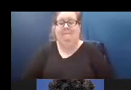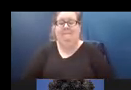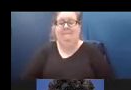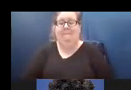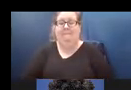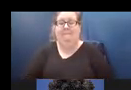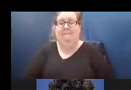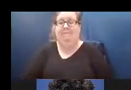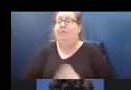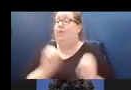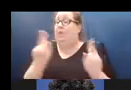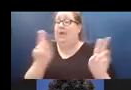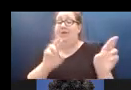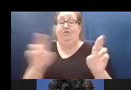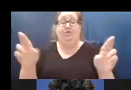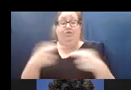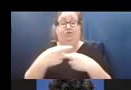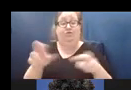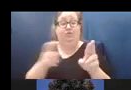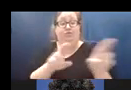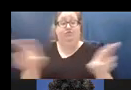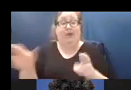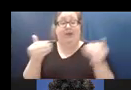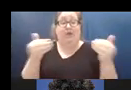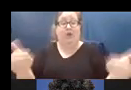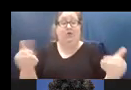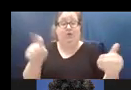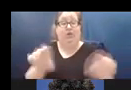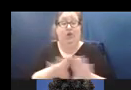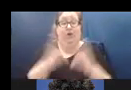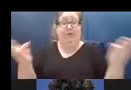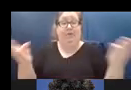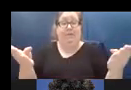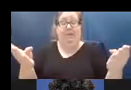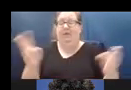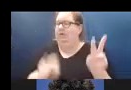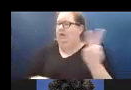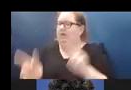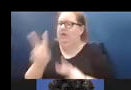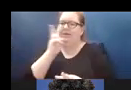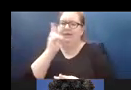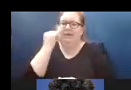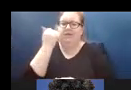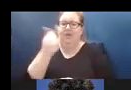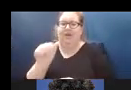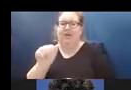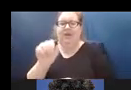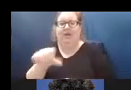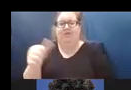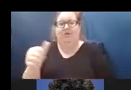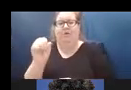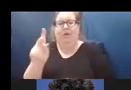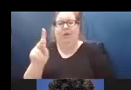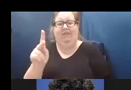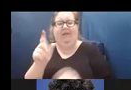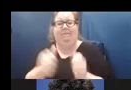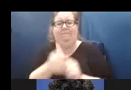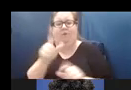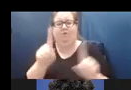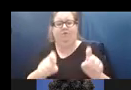Breakout rooms are ready to go. Should I open them? I'm looking to see if there's any other. It looks like most of the questions got